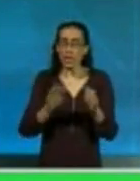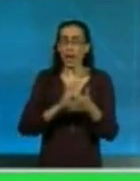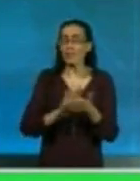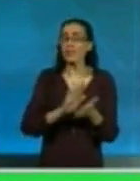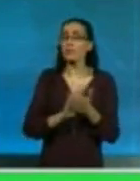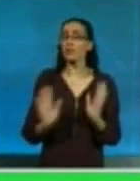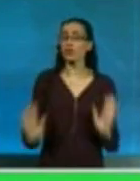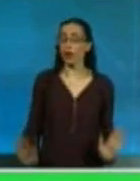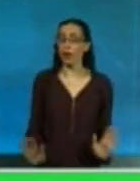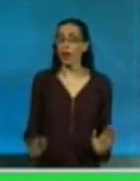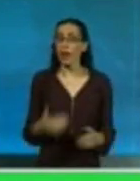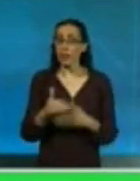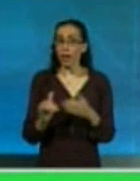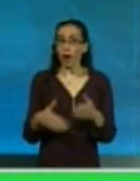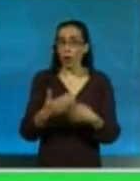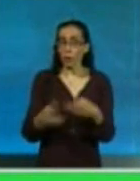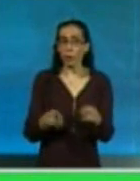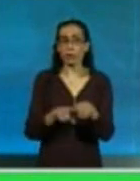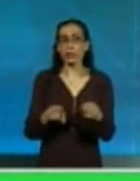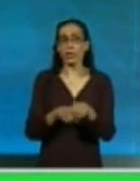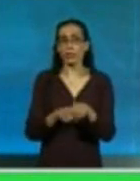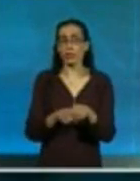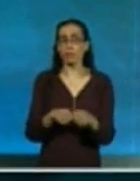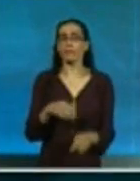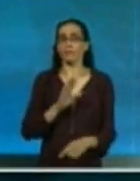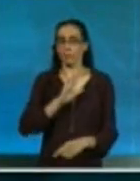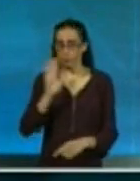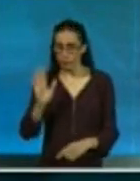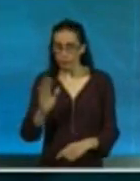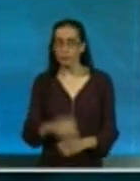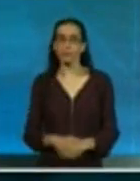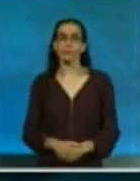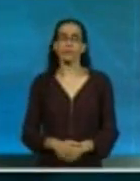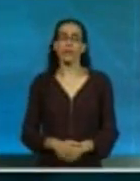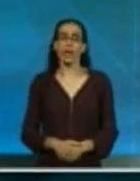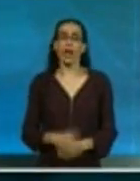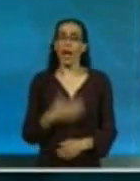tibqa' tiżisti Marsa, insellmilkom. Smajna hemmhekk